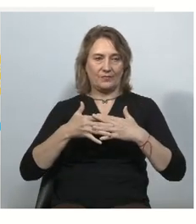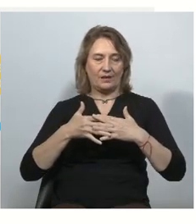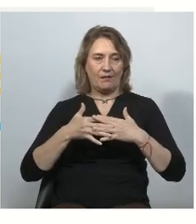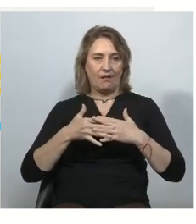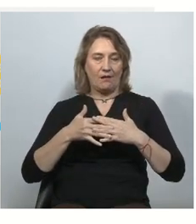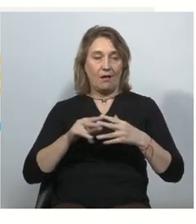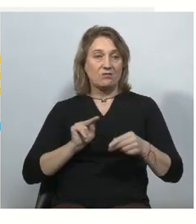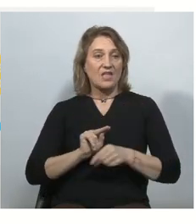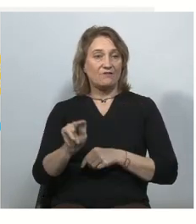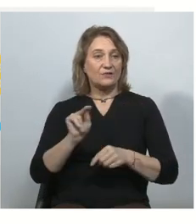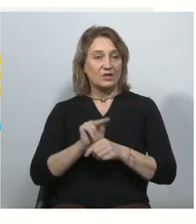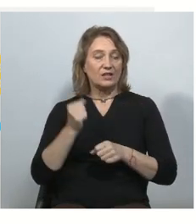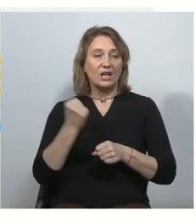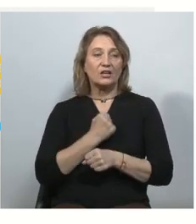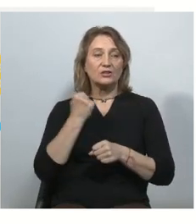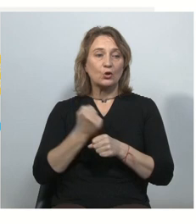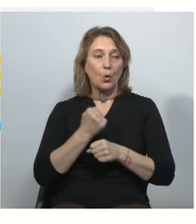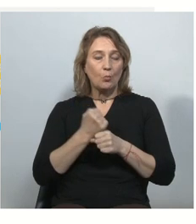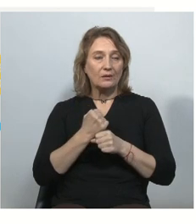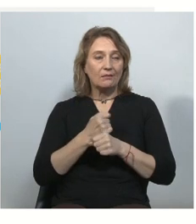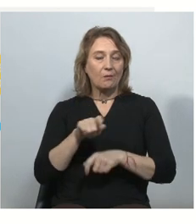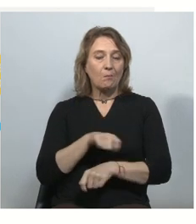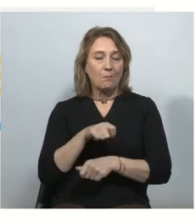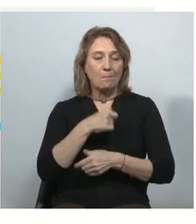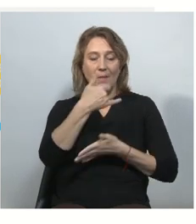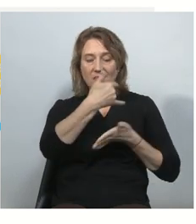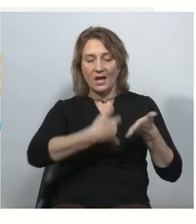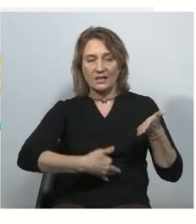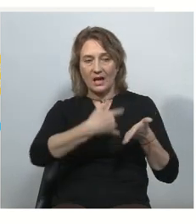which consists of blended education. It has